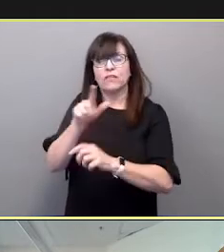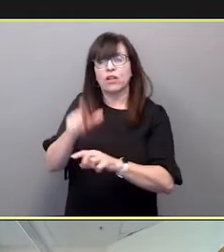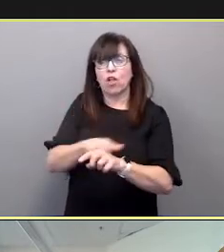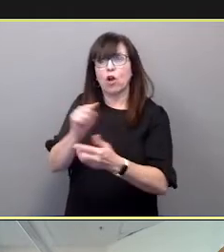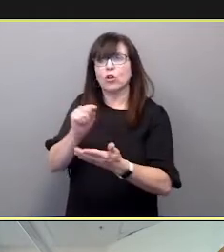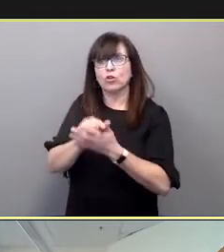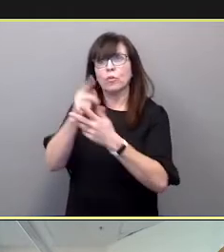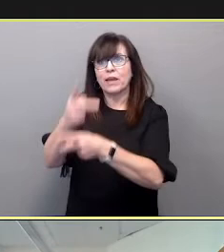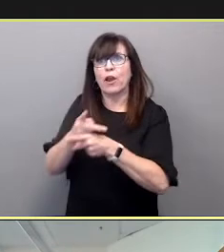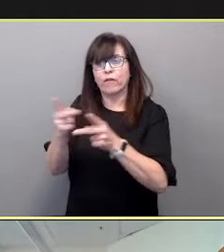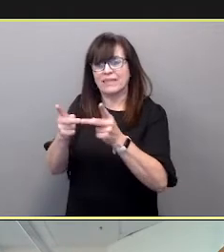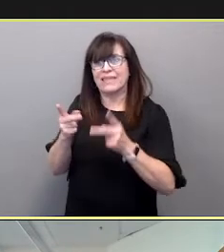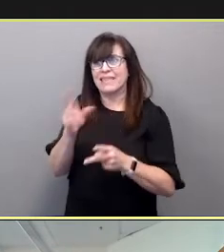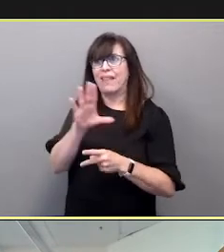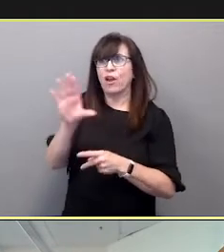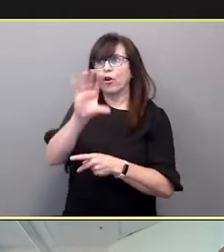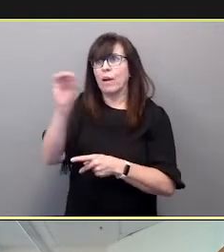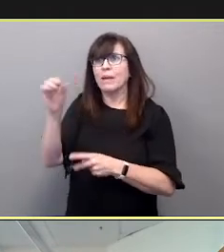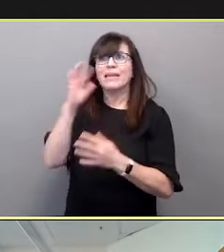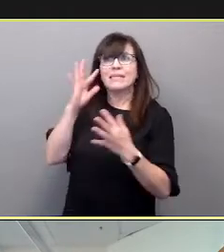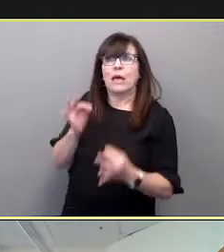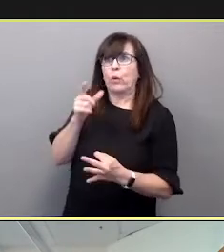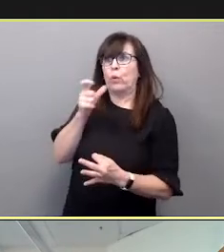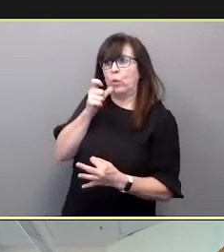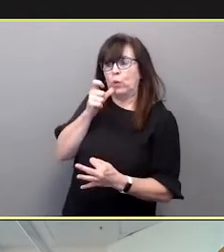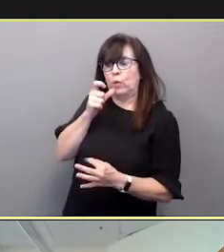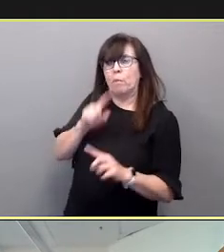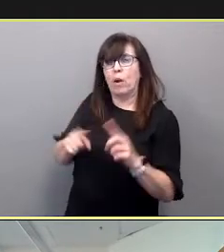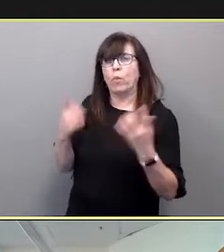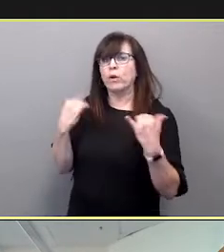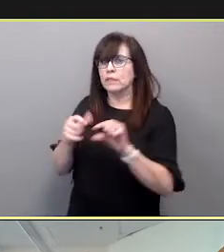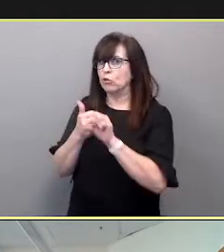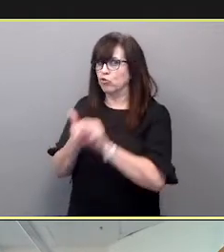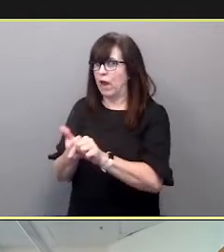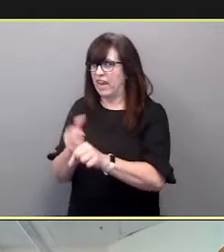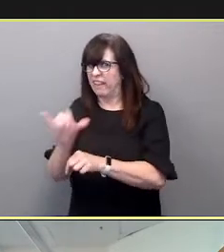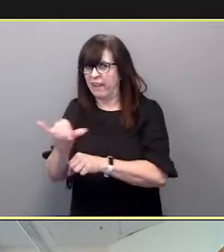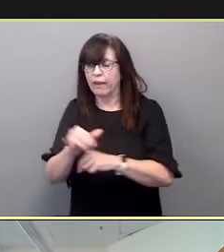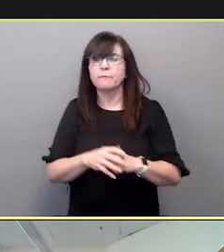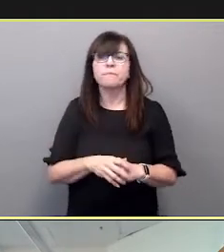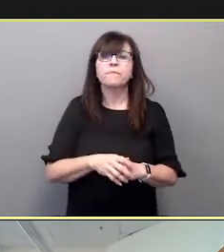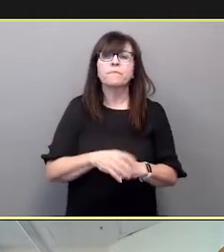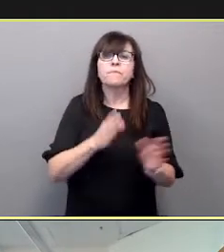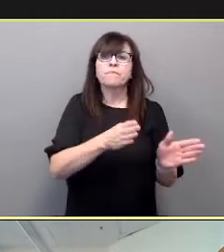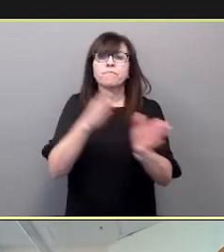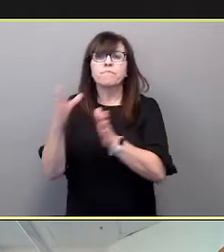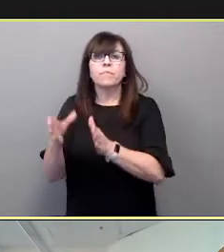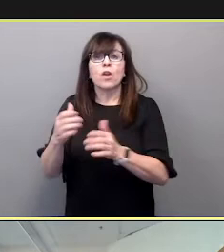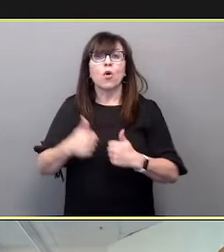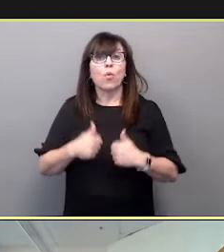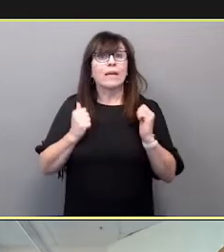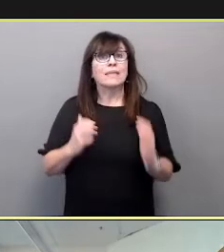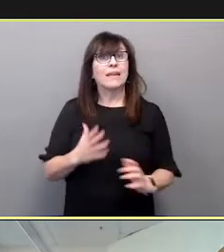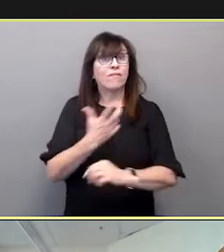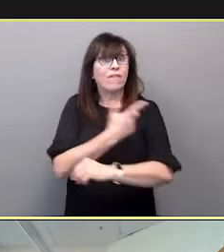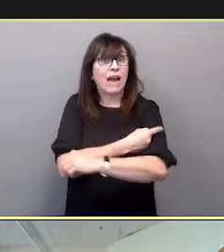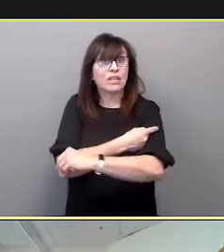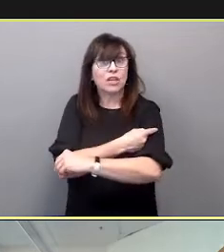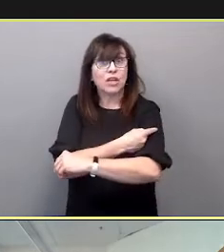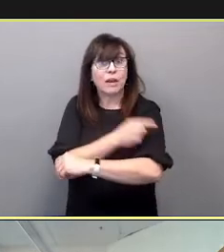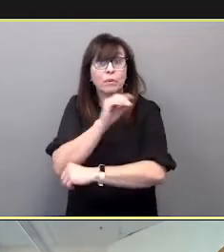and their employers decide who they are, but we're still tracking that as well. And then our resident vaccination rate